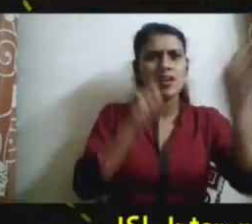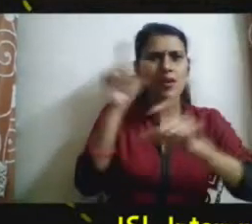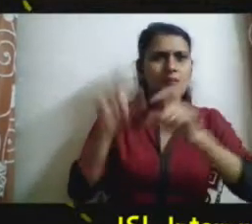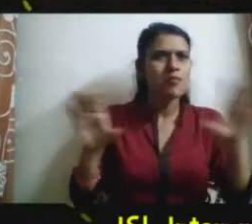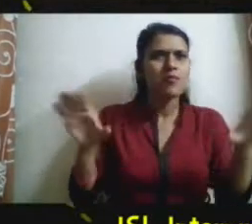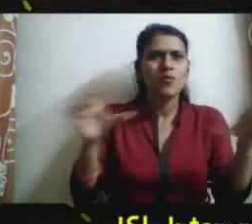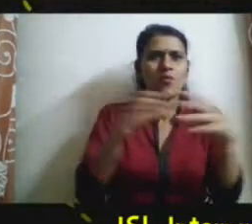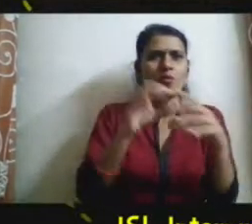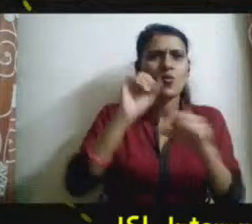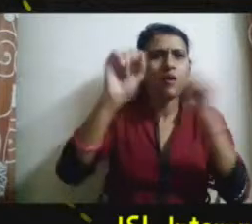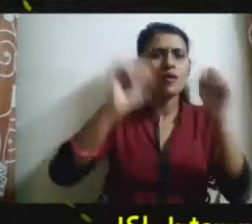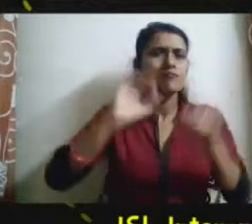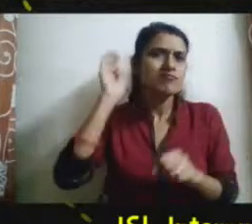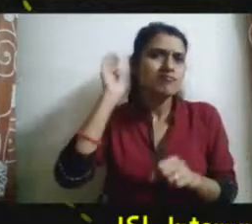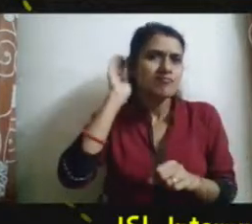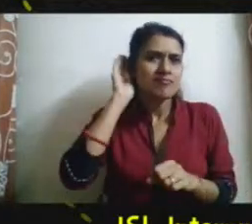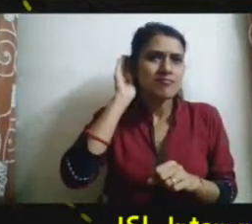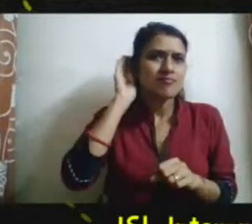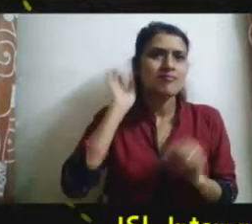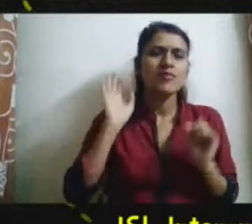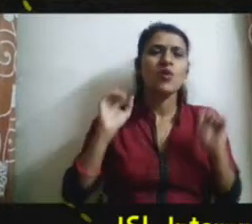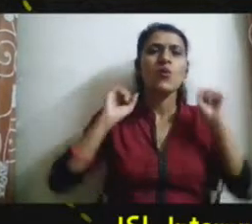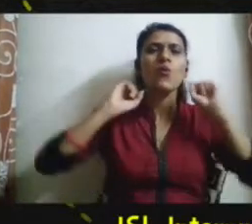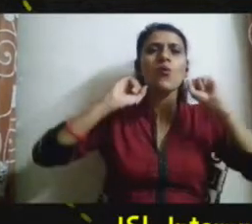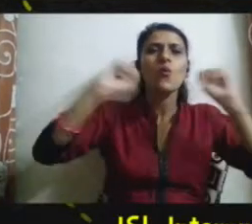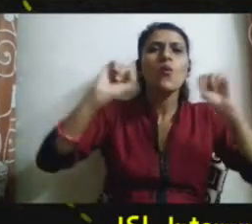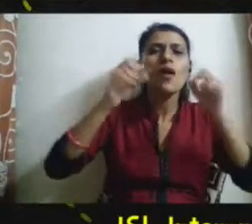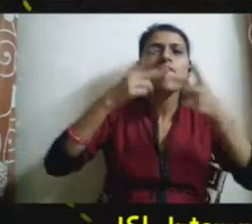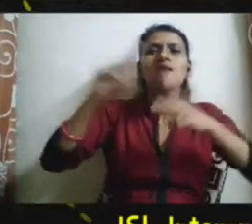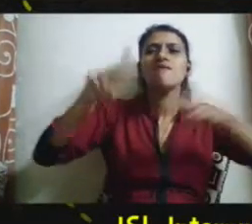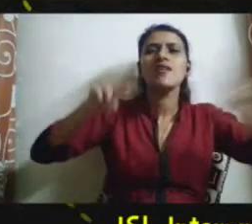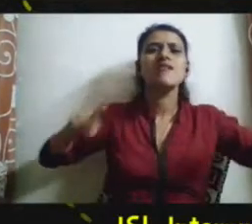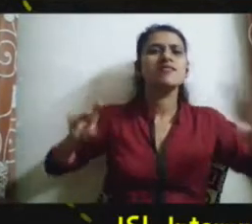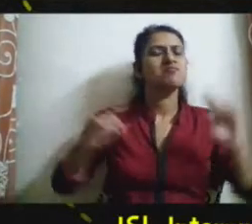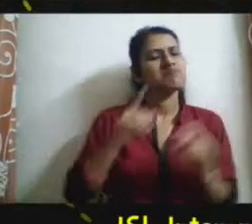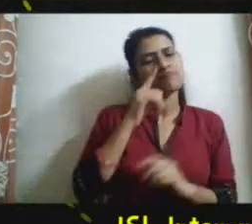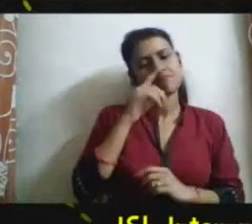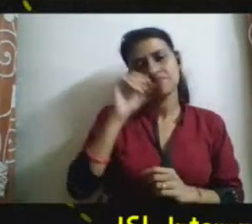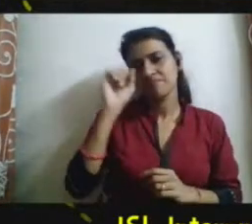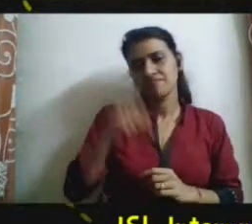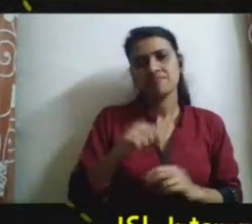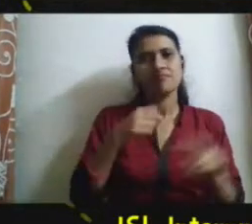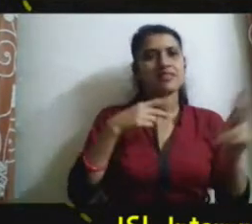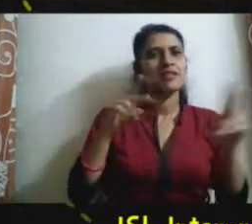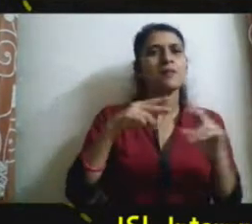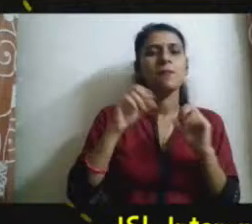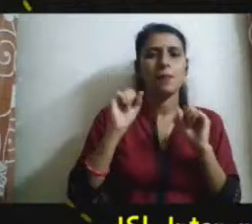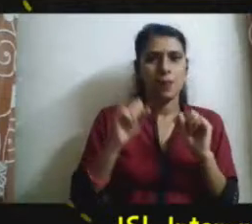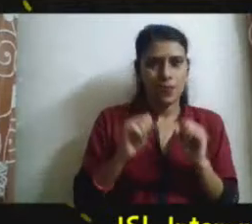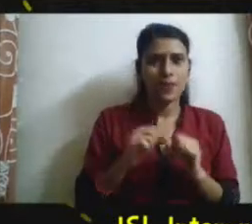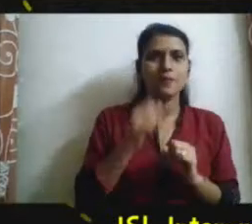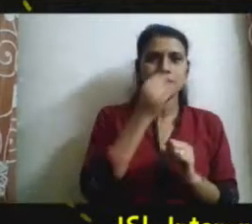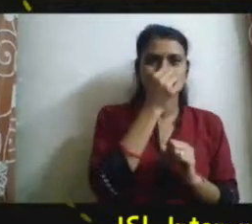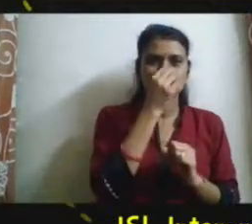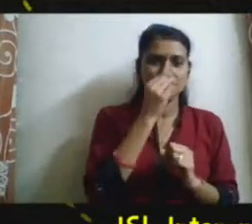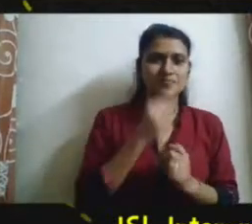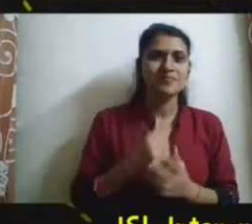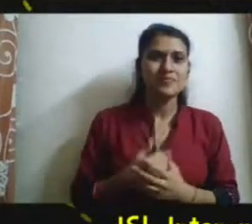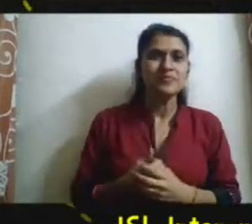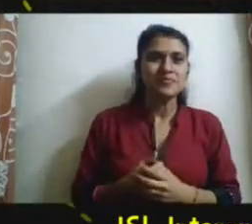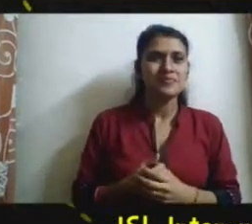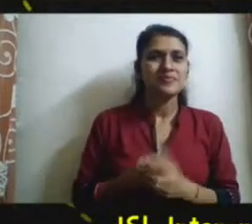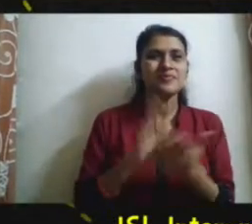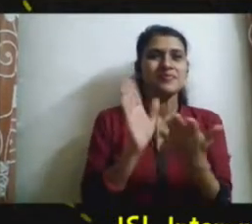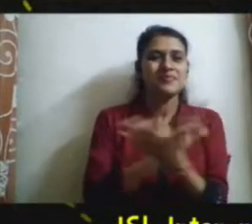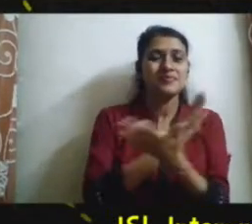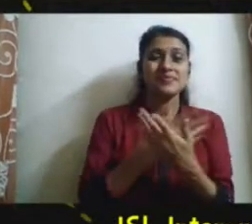experience of listening, but Yes, may take away something quite different. quite So different. it's actually the reverse of what art Yeah, does, is yeah, what this kind of